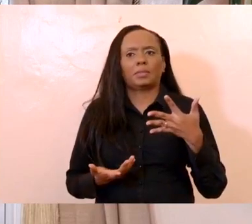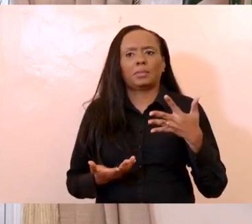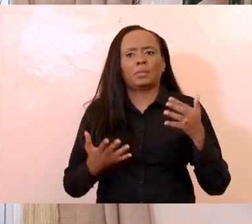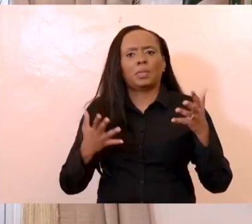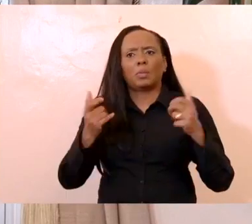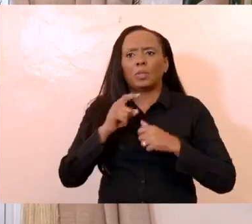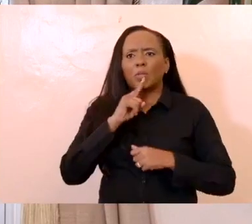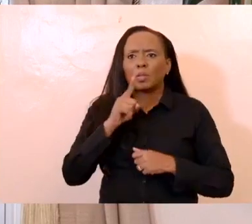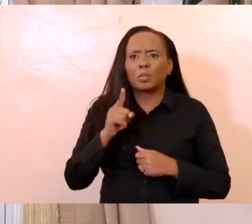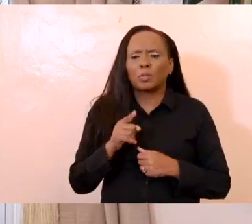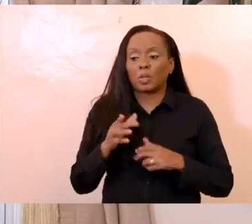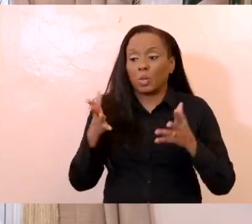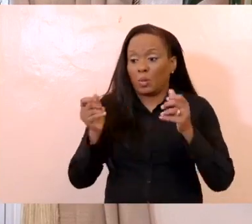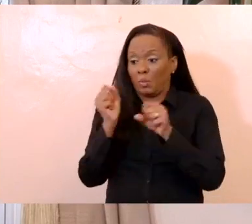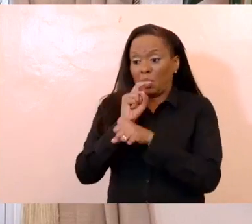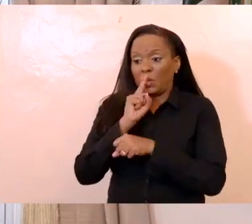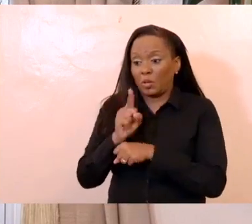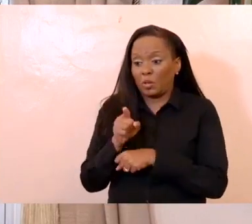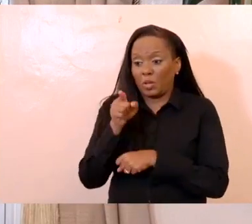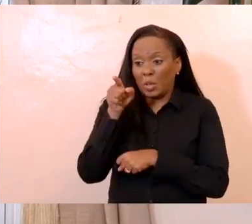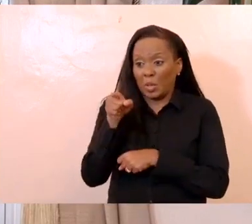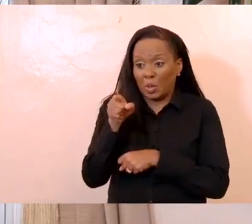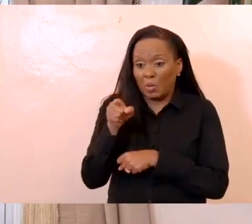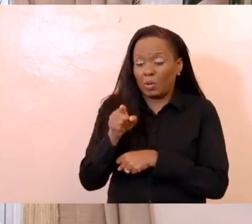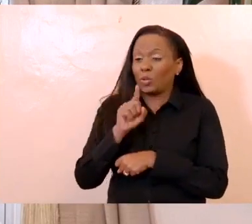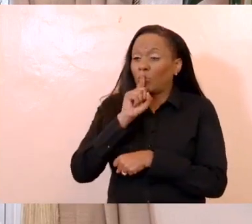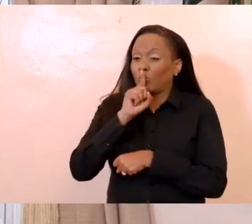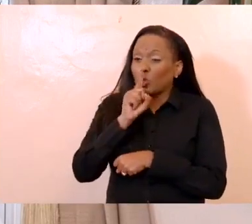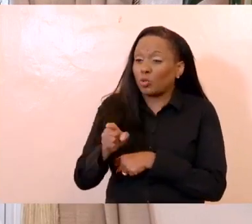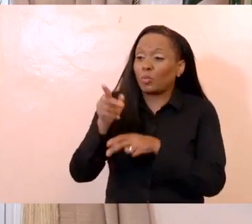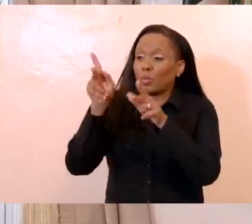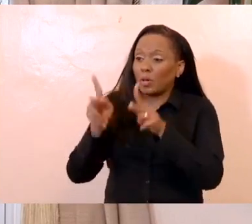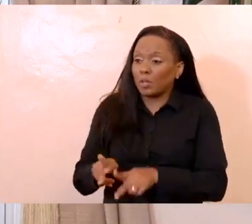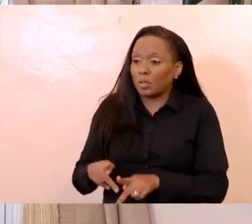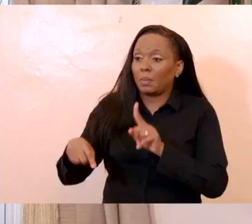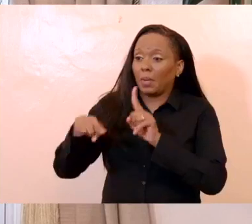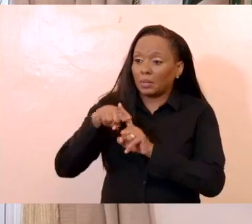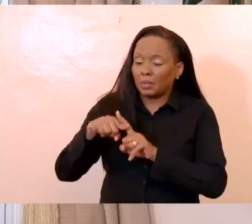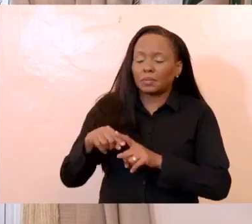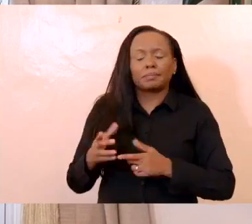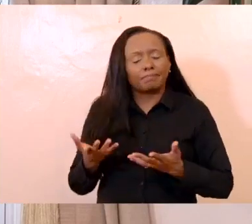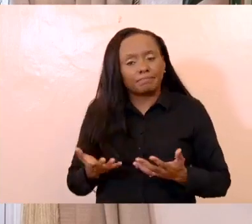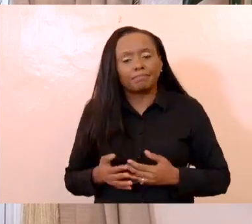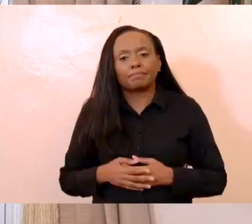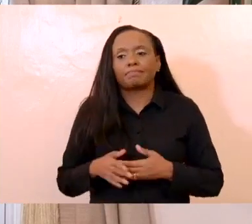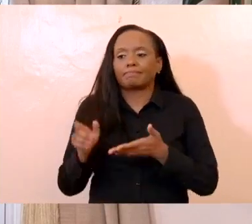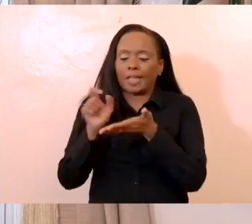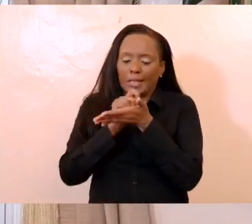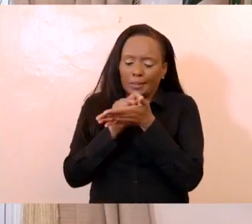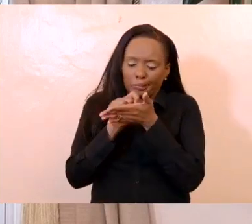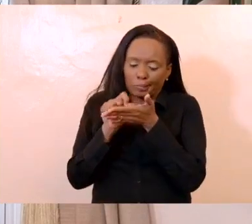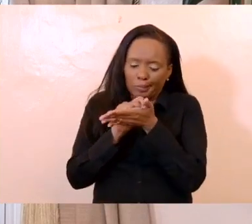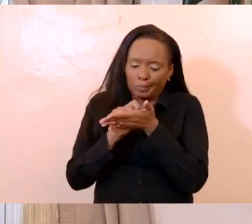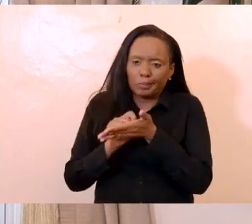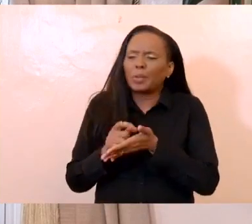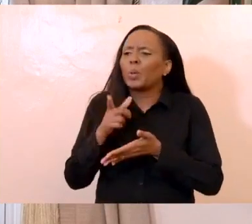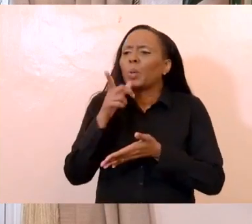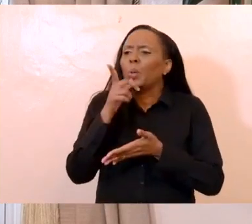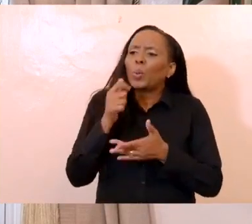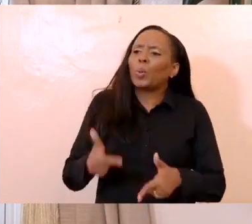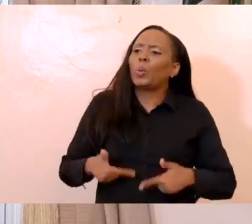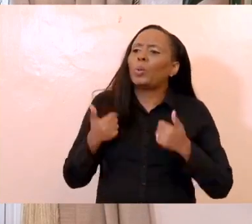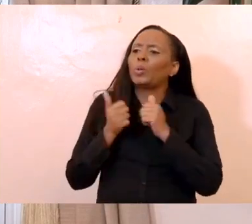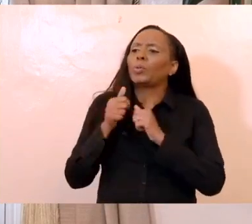talking to is indeed the person with the positive result. And then you get an idea as to who's in the household, who their